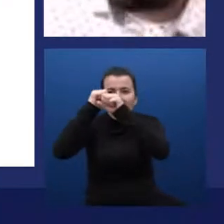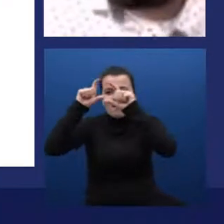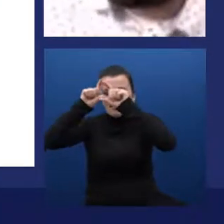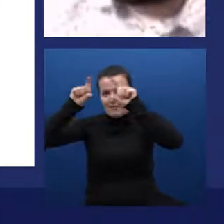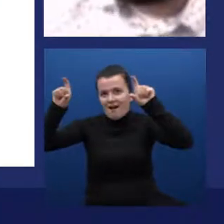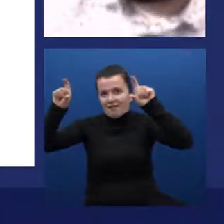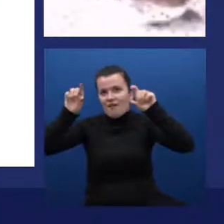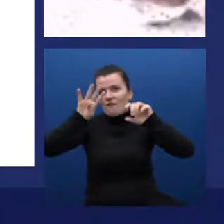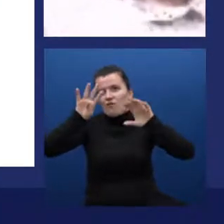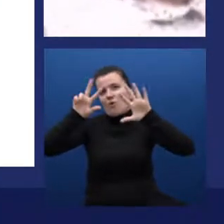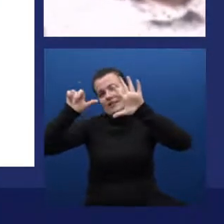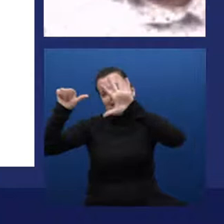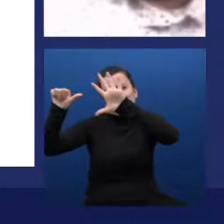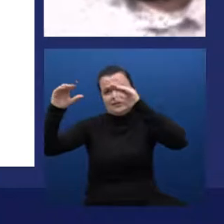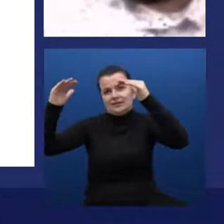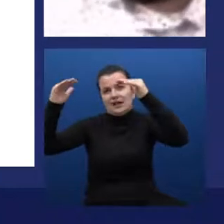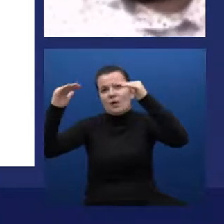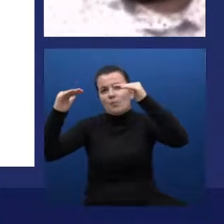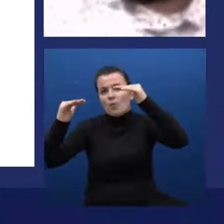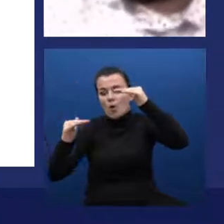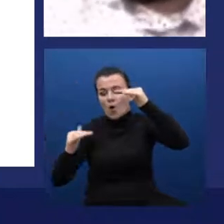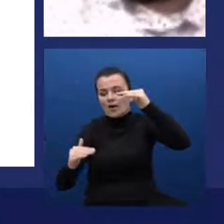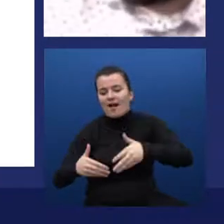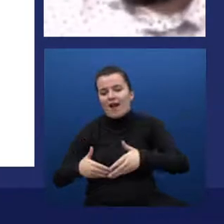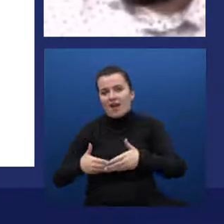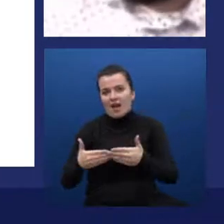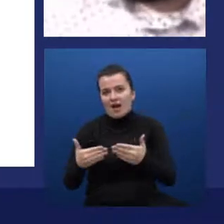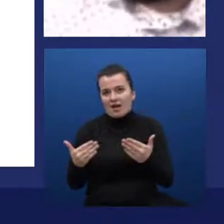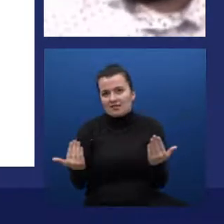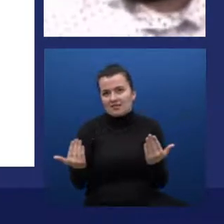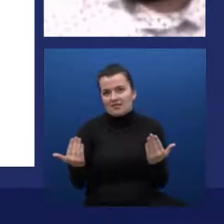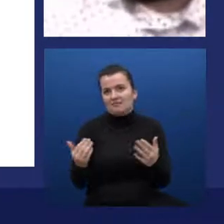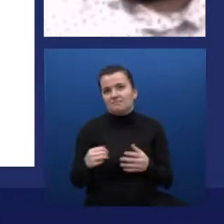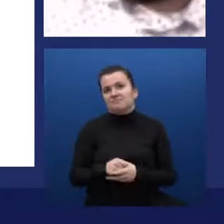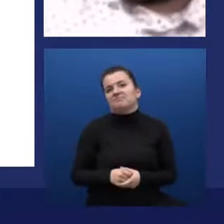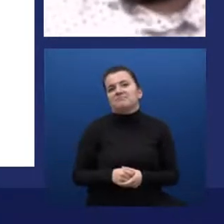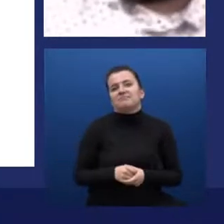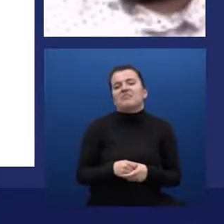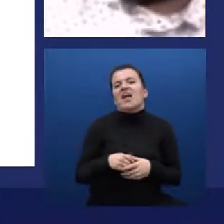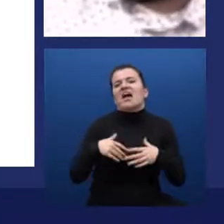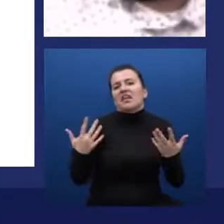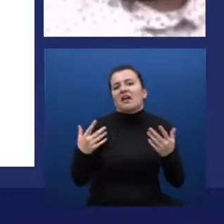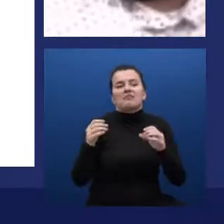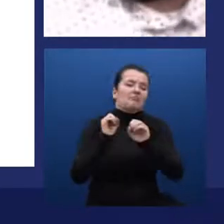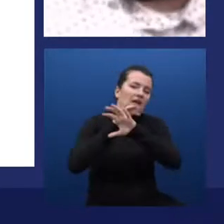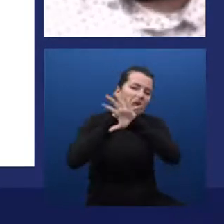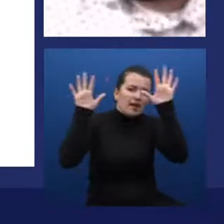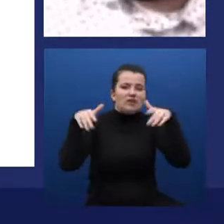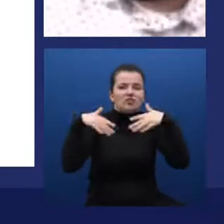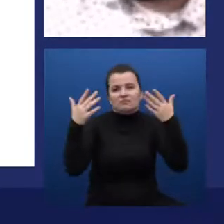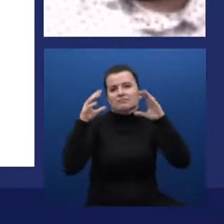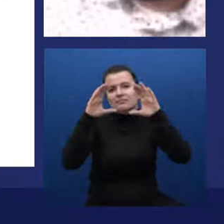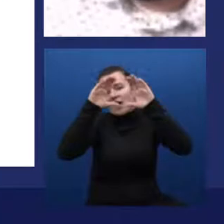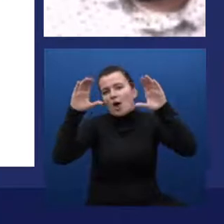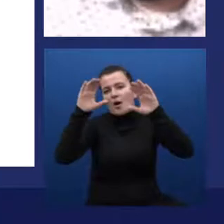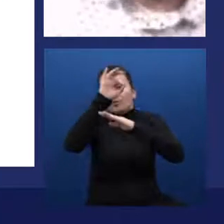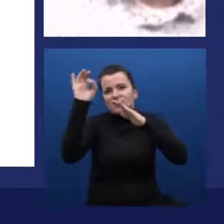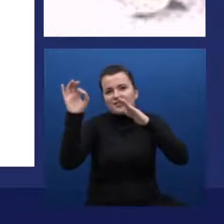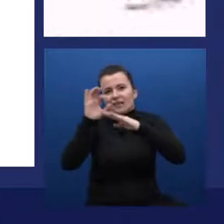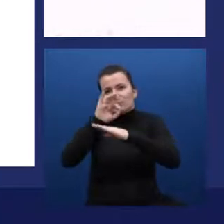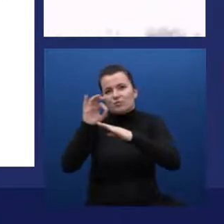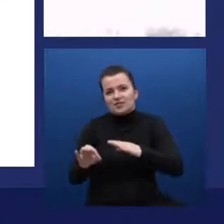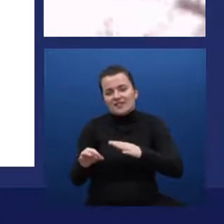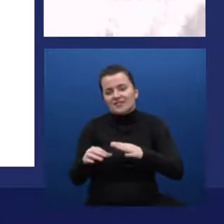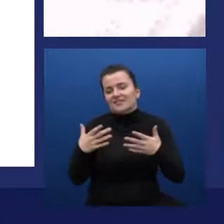comes out looking like a percentage of some kind, like 87% versus 62% versus whatever. These need to add to one. So this is completely